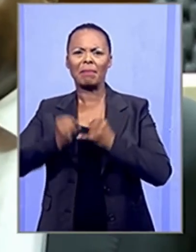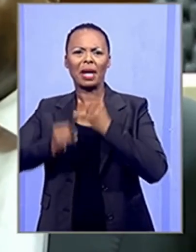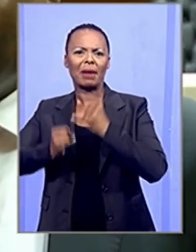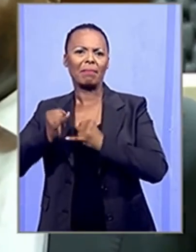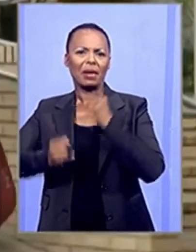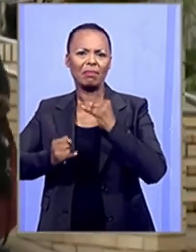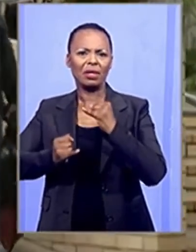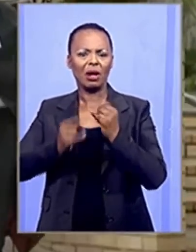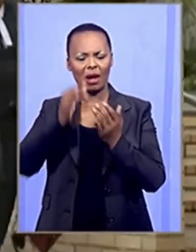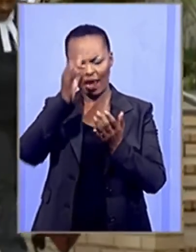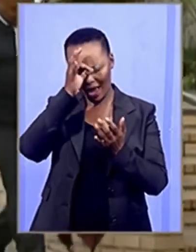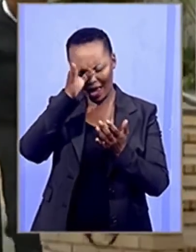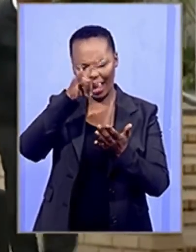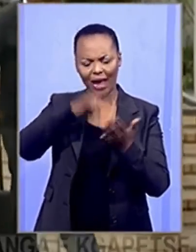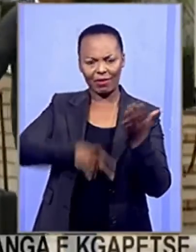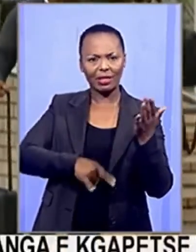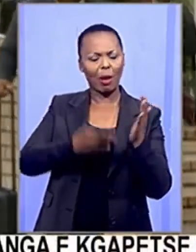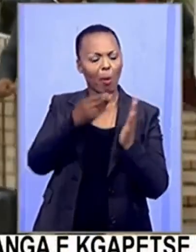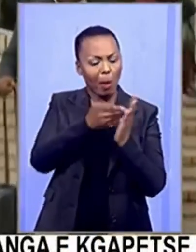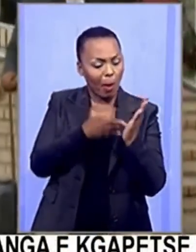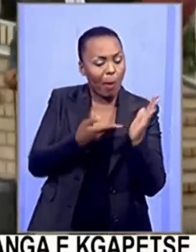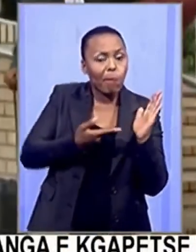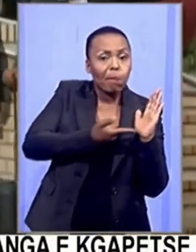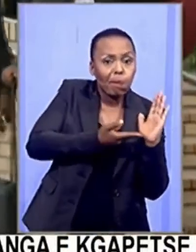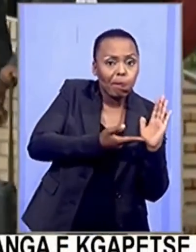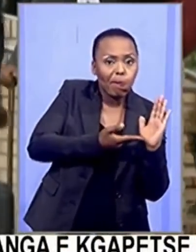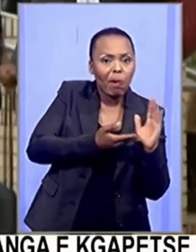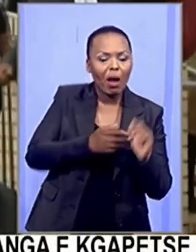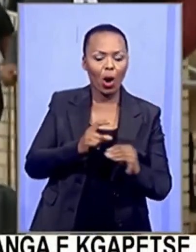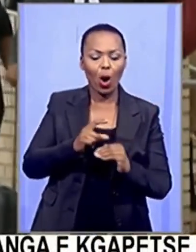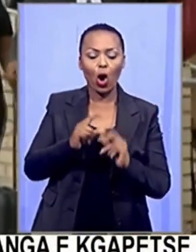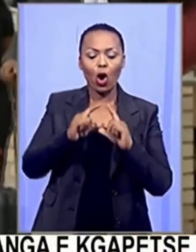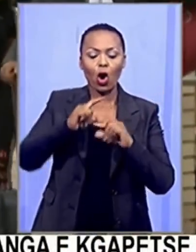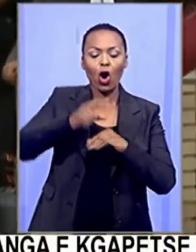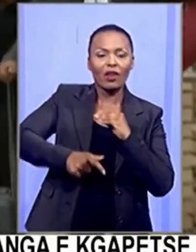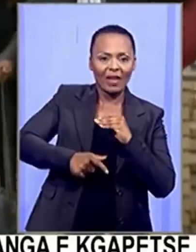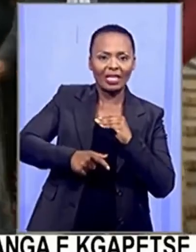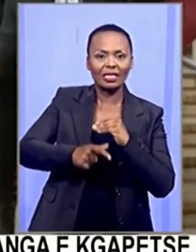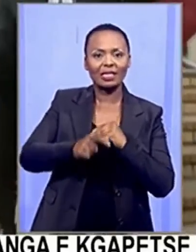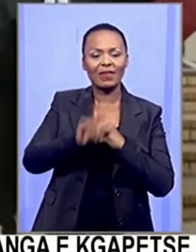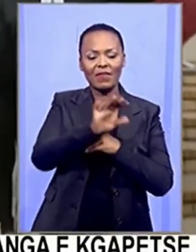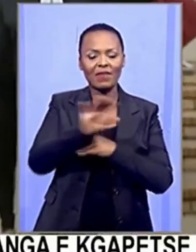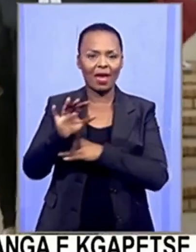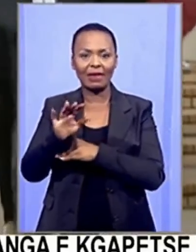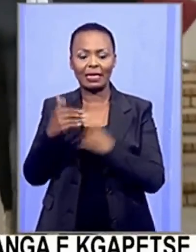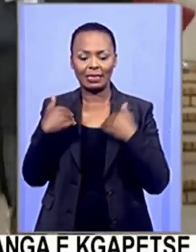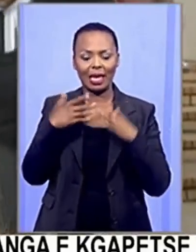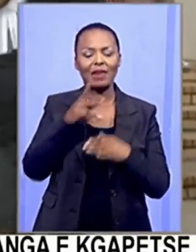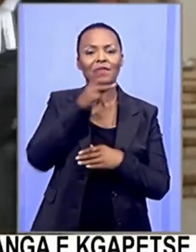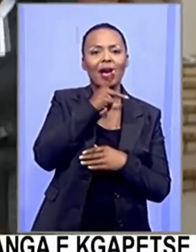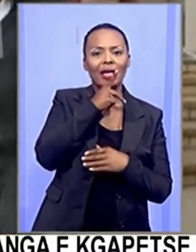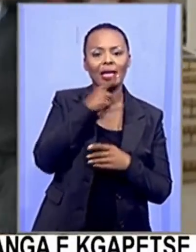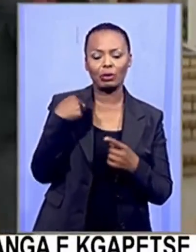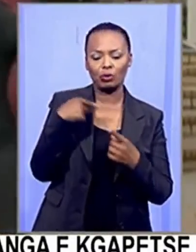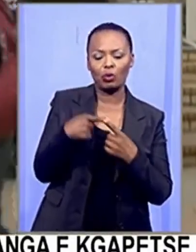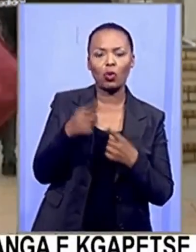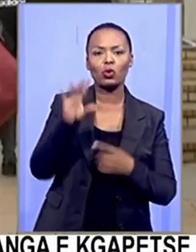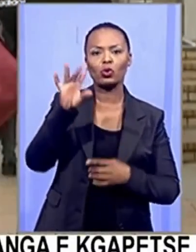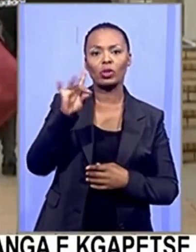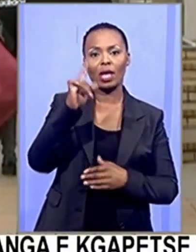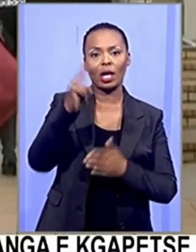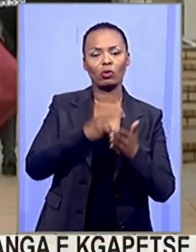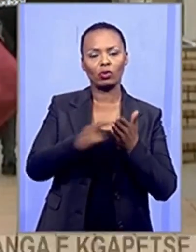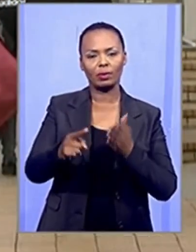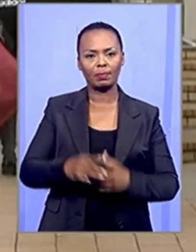founding affidavit. Conference ya bosetšhaba ya 55 ya ANC e solofetse go simolola ka la botlhano go fitlha la bobedi yo o tlang.